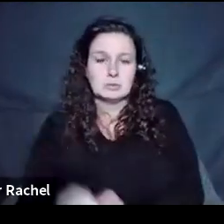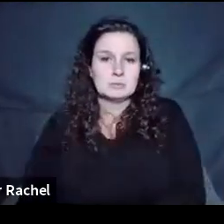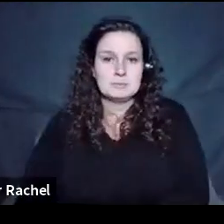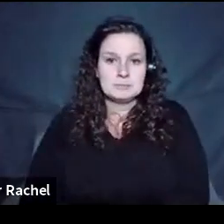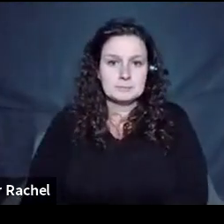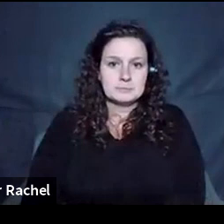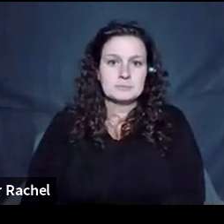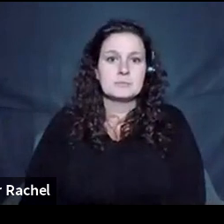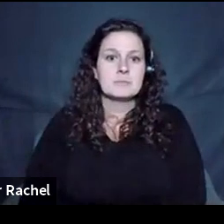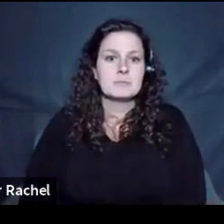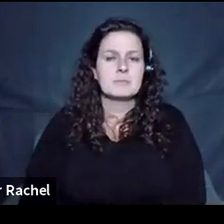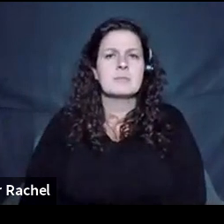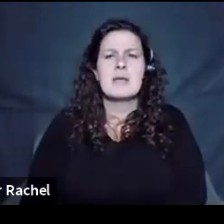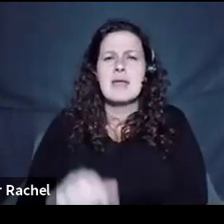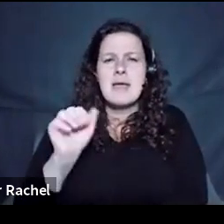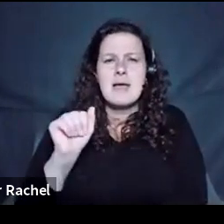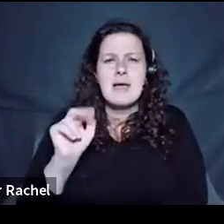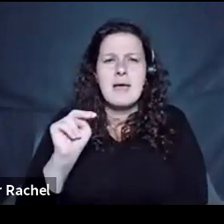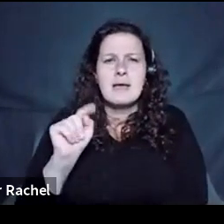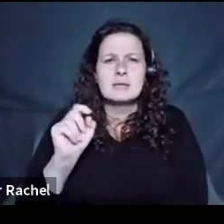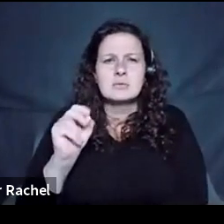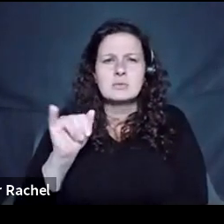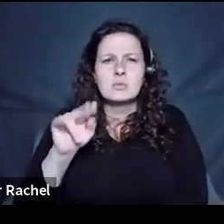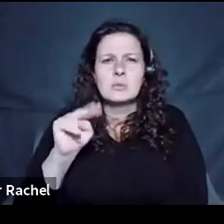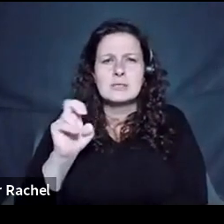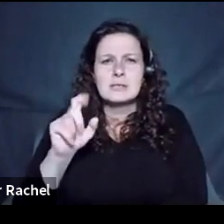Antoinette, you did say something about